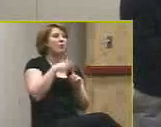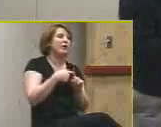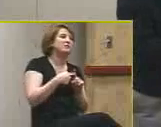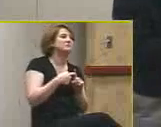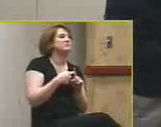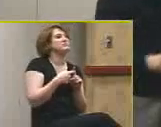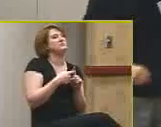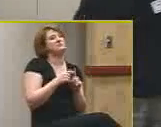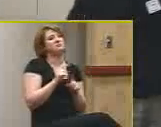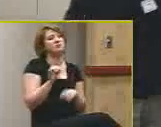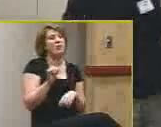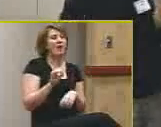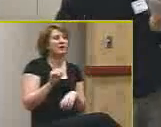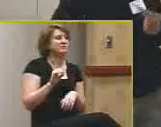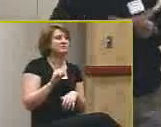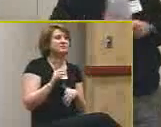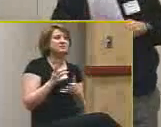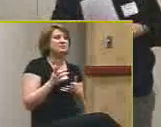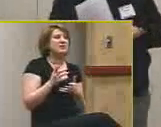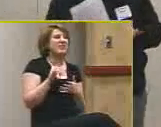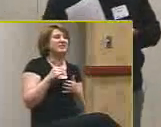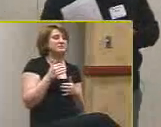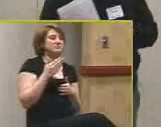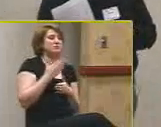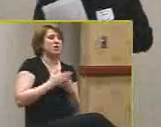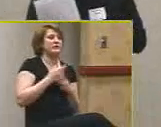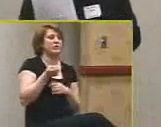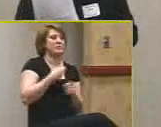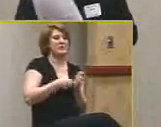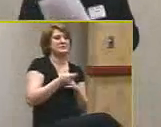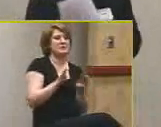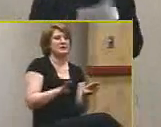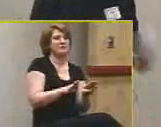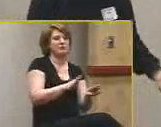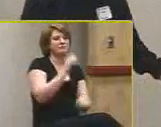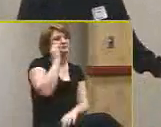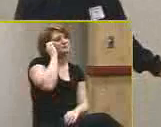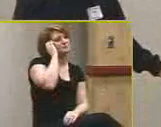do that. That'd be a part of that replacement behavior.